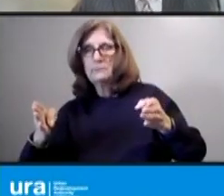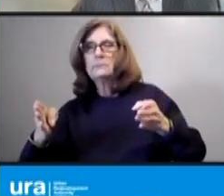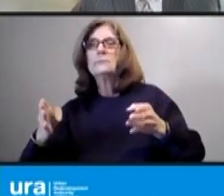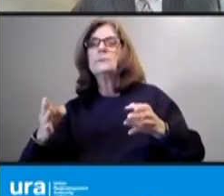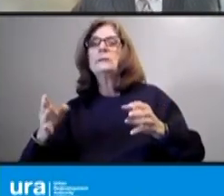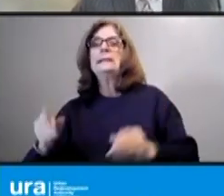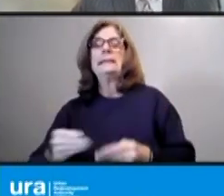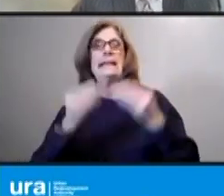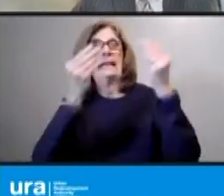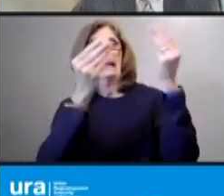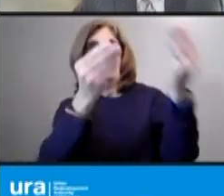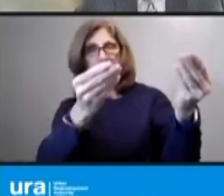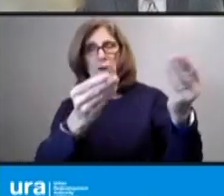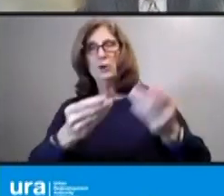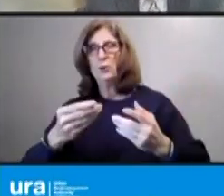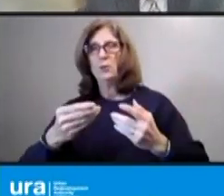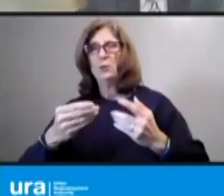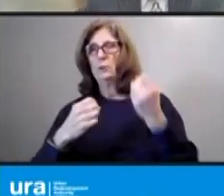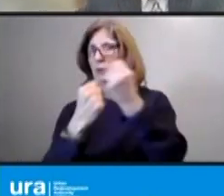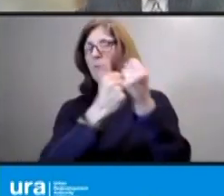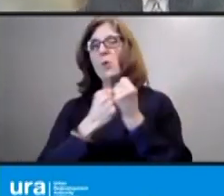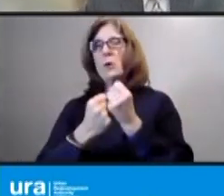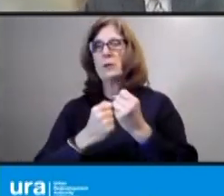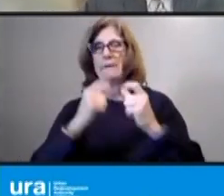of these projects or individuals.